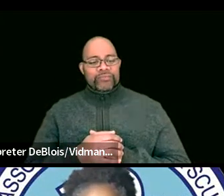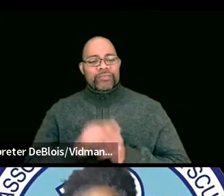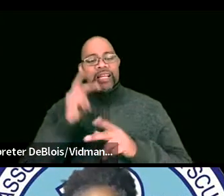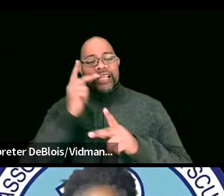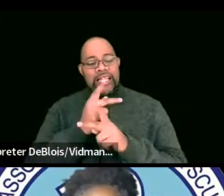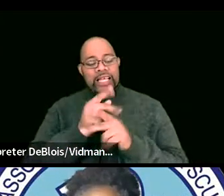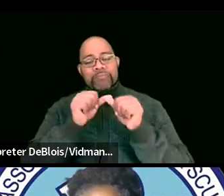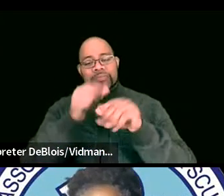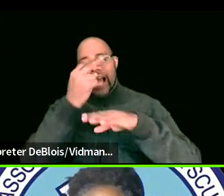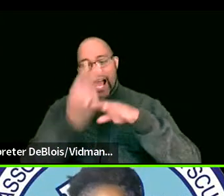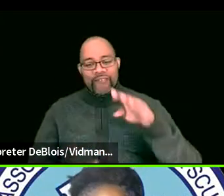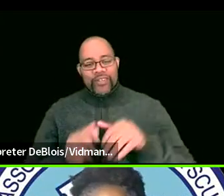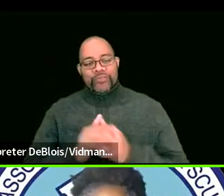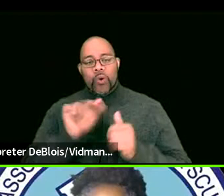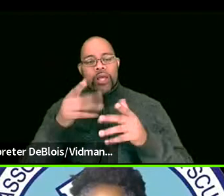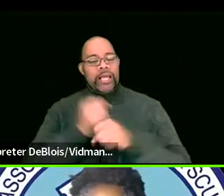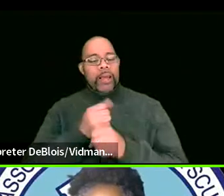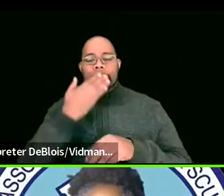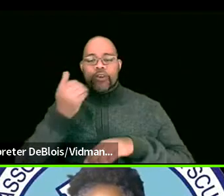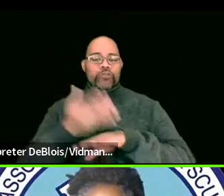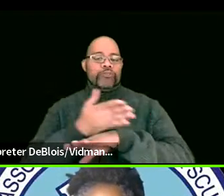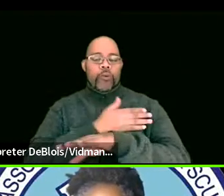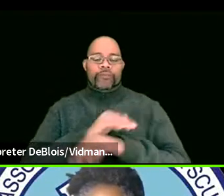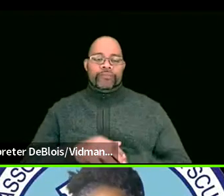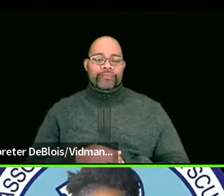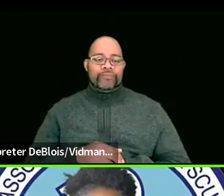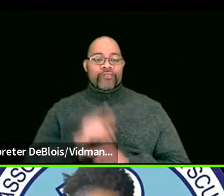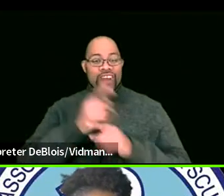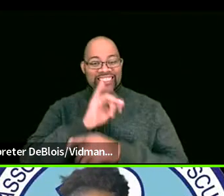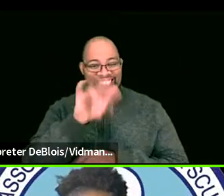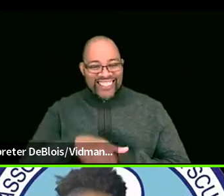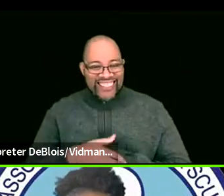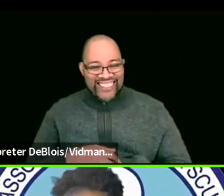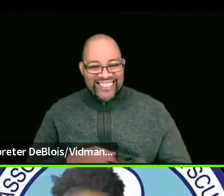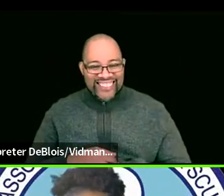keep diving. You only get better. Right, Sidney?